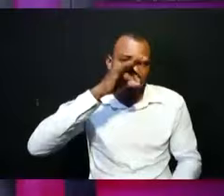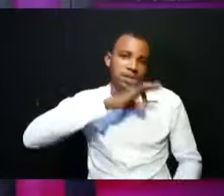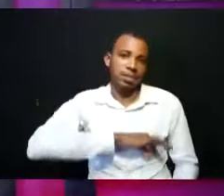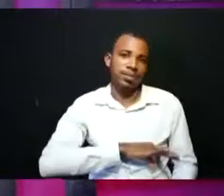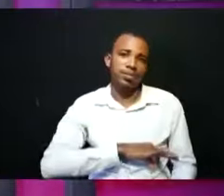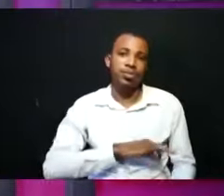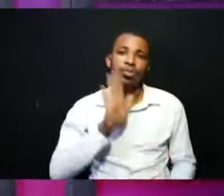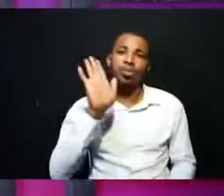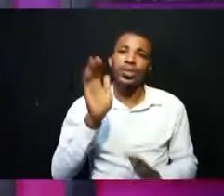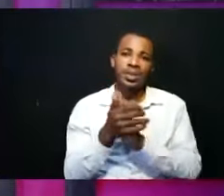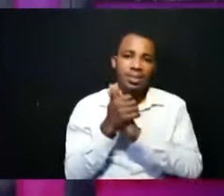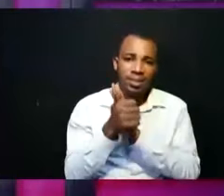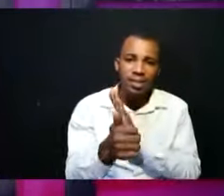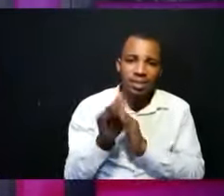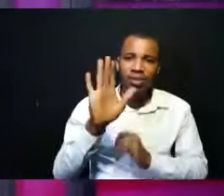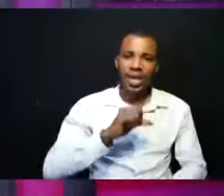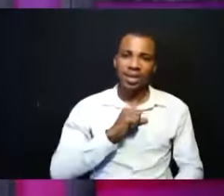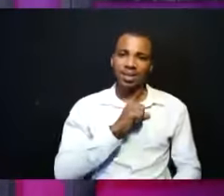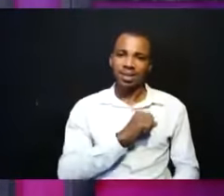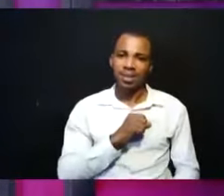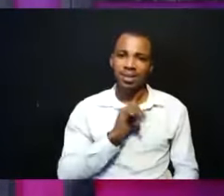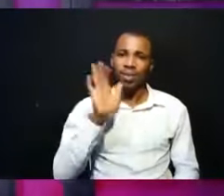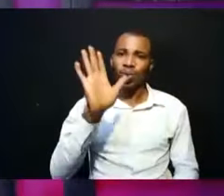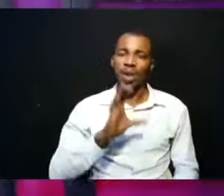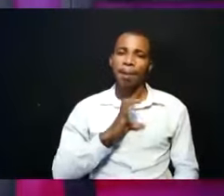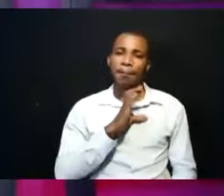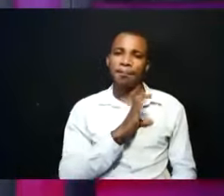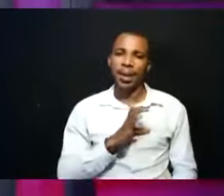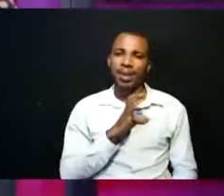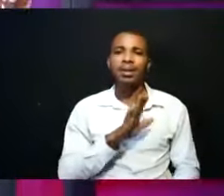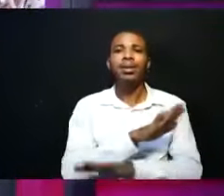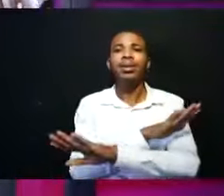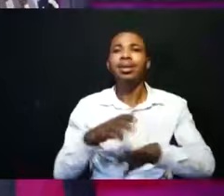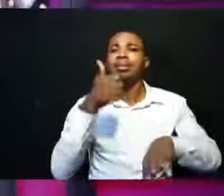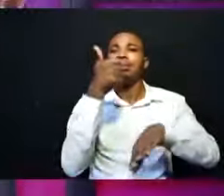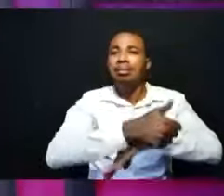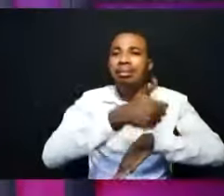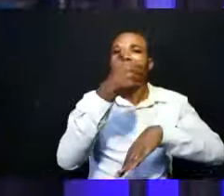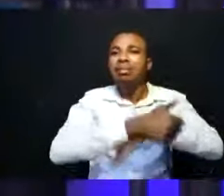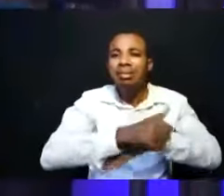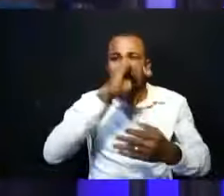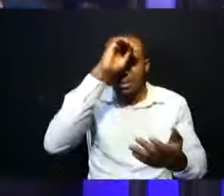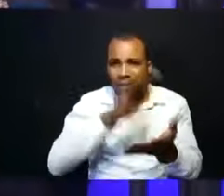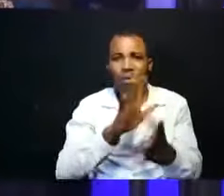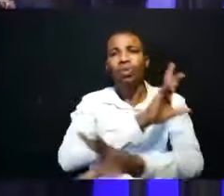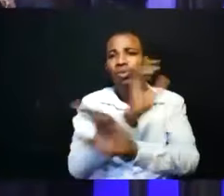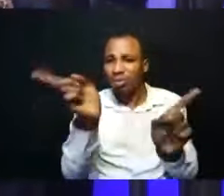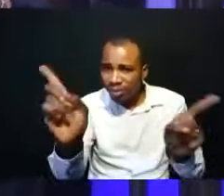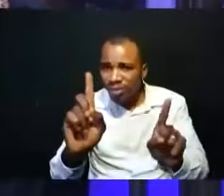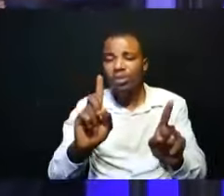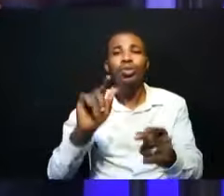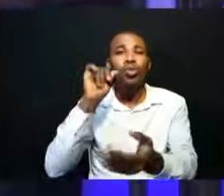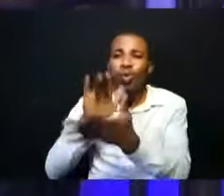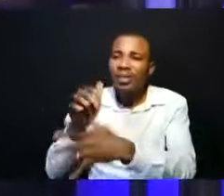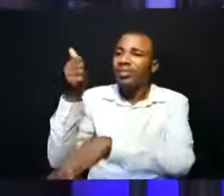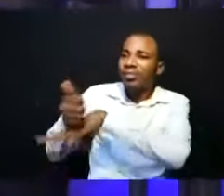skills, your attitude, your character. Don't be blaming your husband all the time. Don't be blaming your